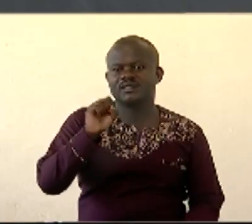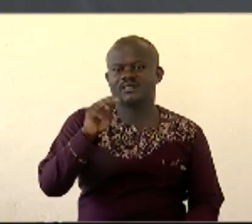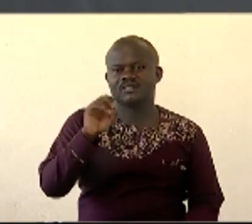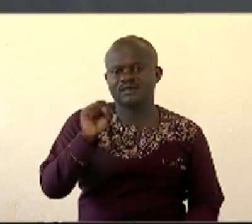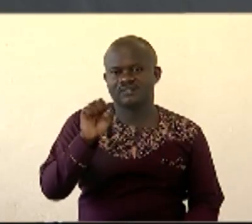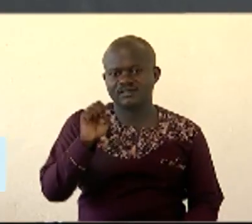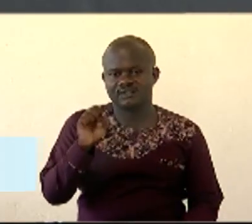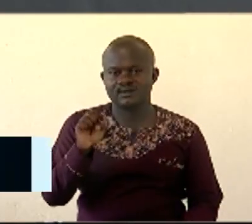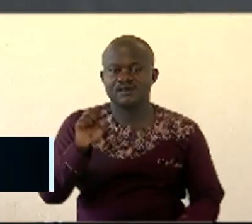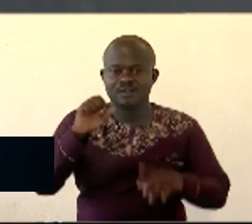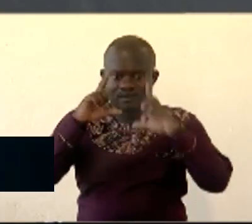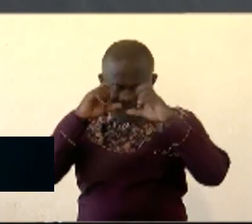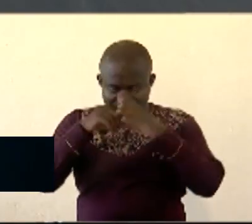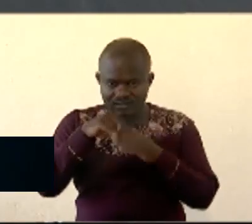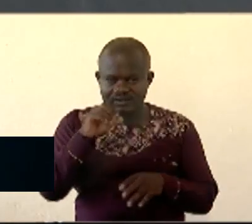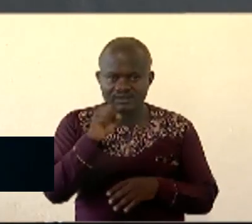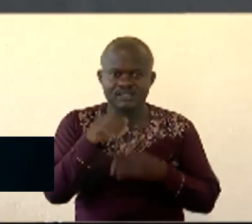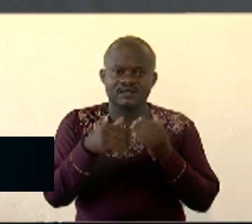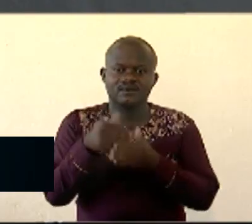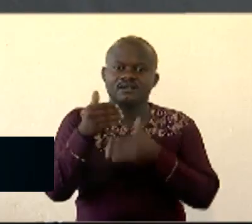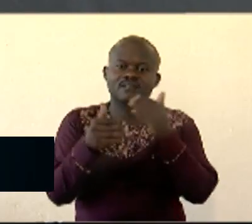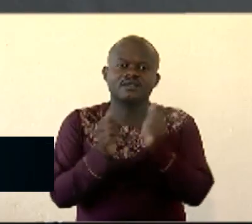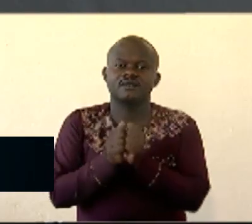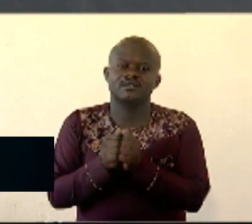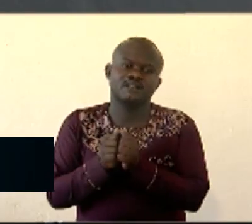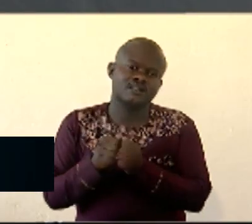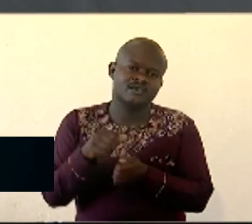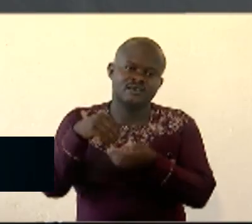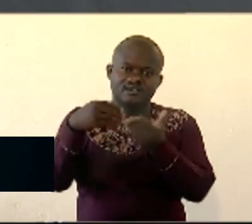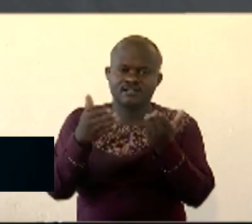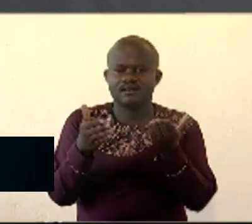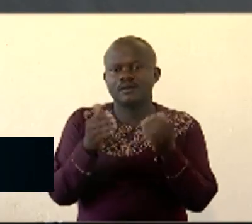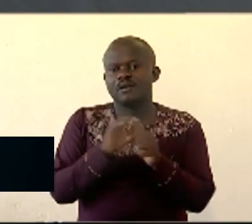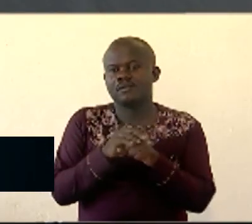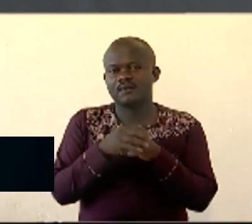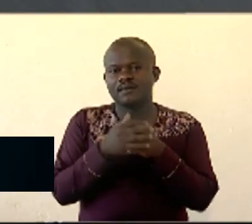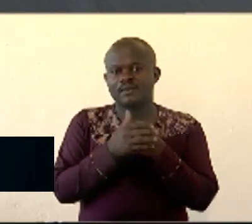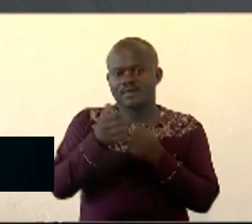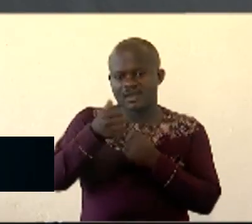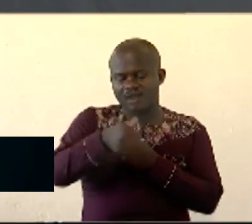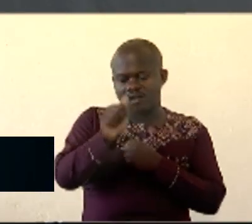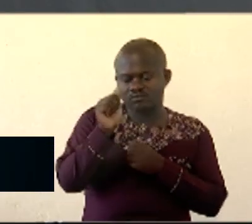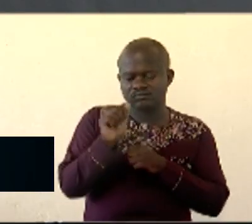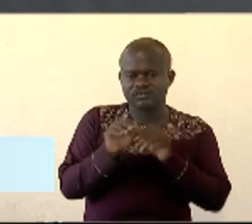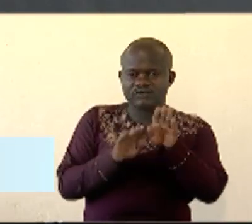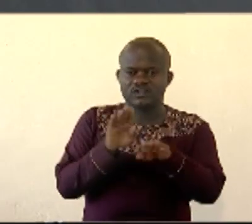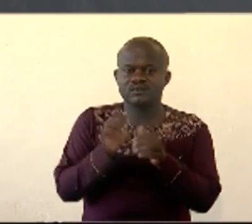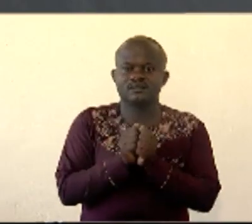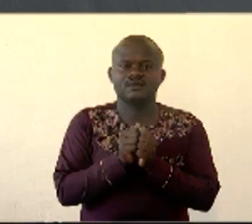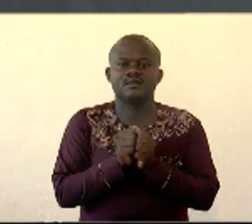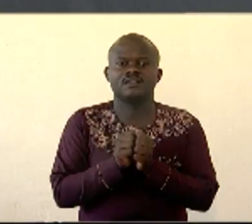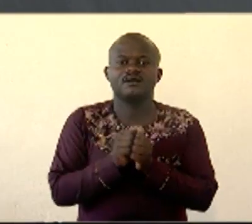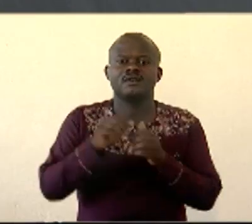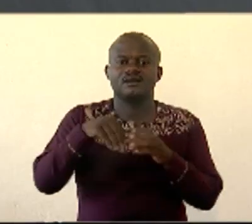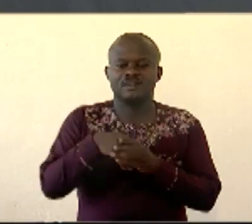We said photosynthesis is the process by which the green plant make their own food in